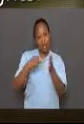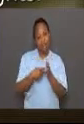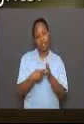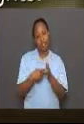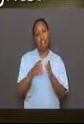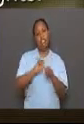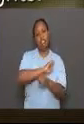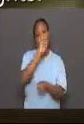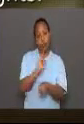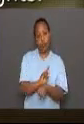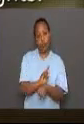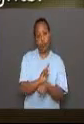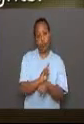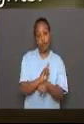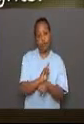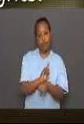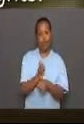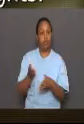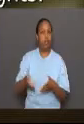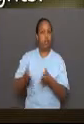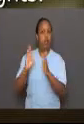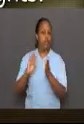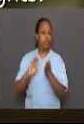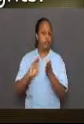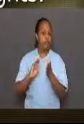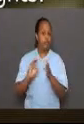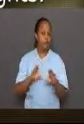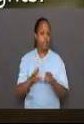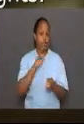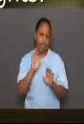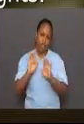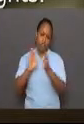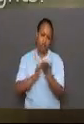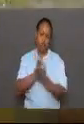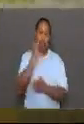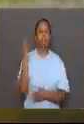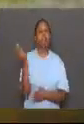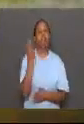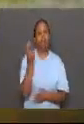that citizens are allowed to exercise their rights.